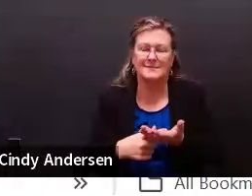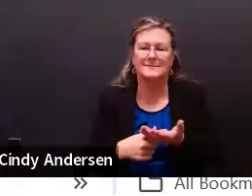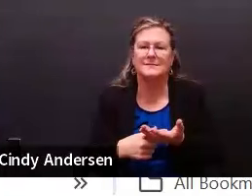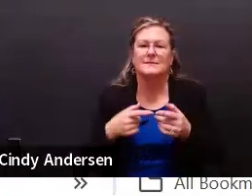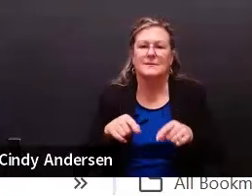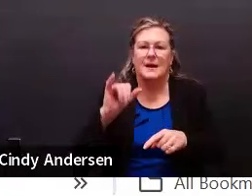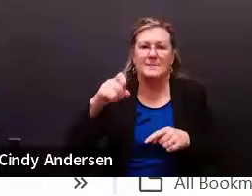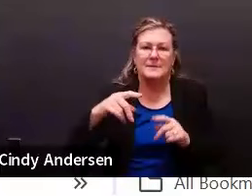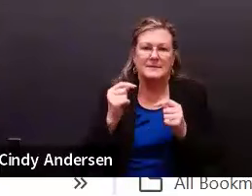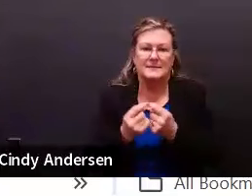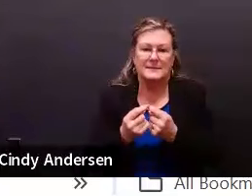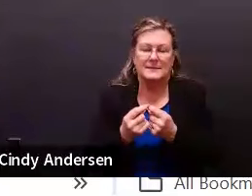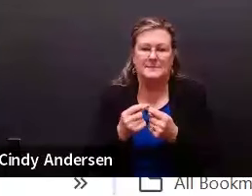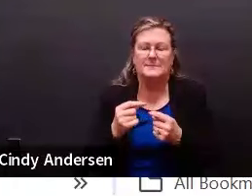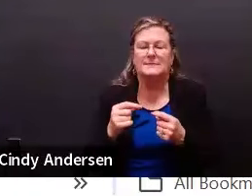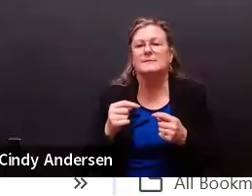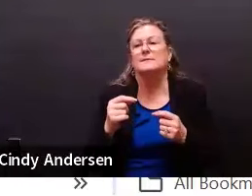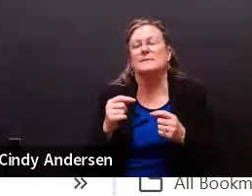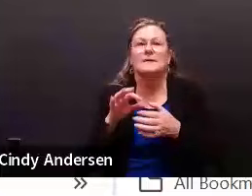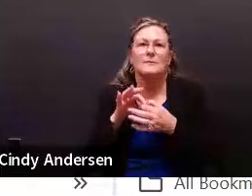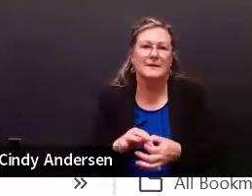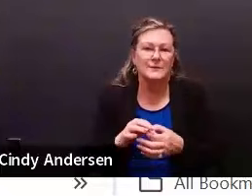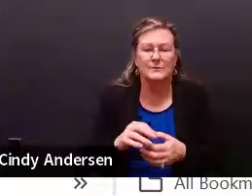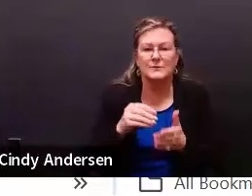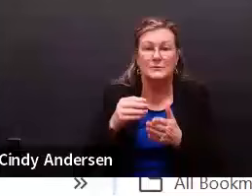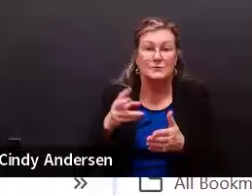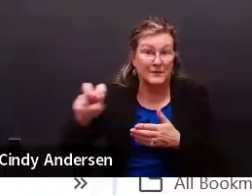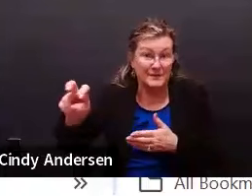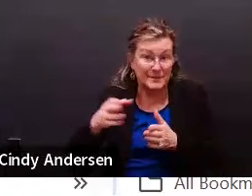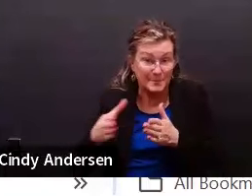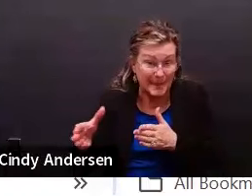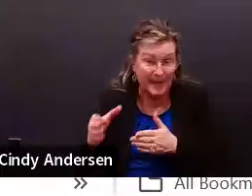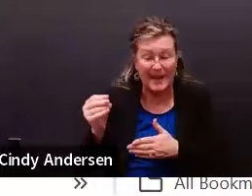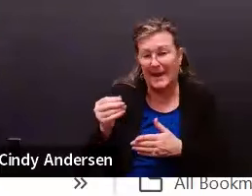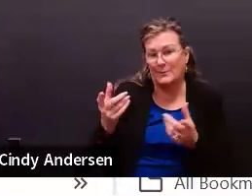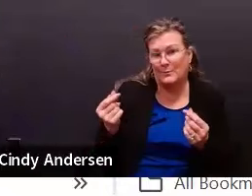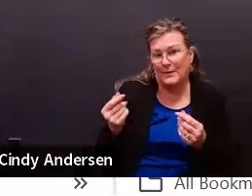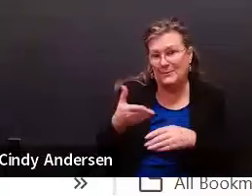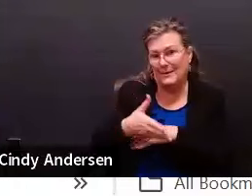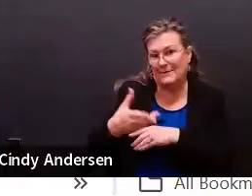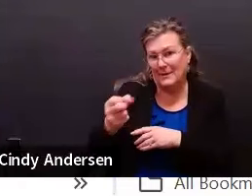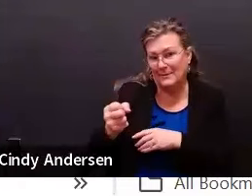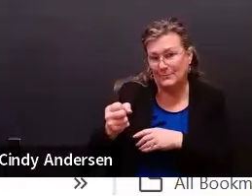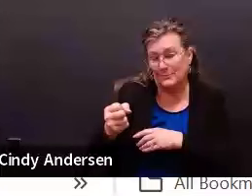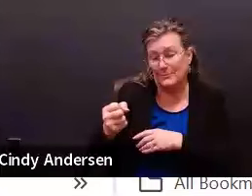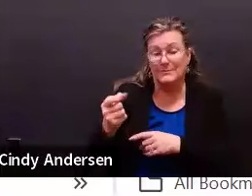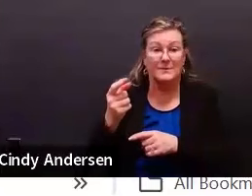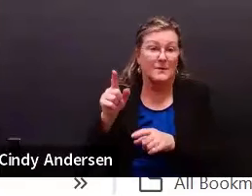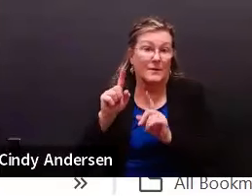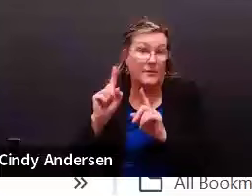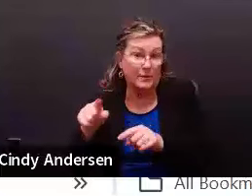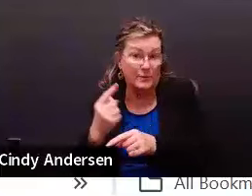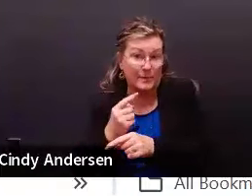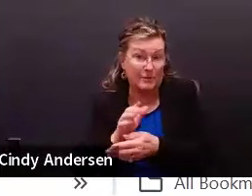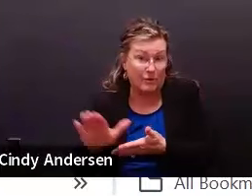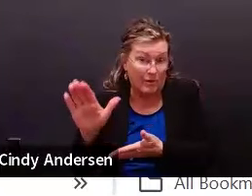in the context of a student's transition plan and their post-secondary goals, first and foremost, right? Like, are they going on to a regular college, right?